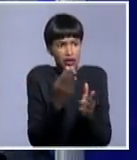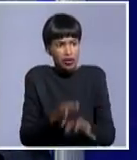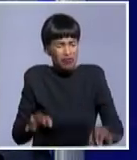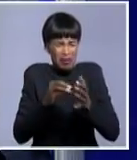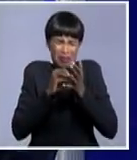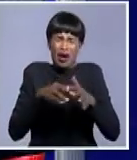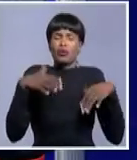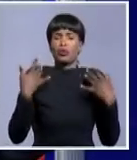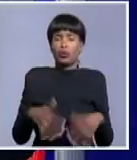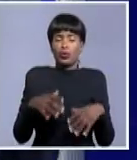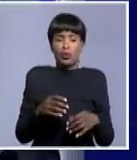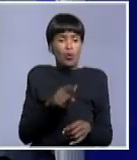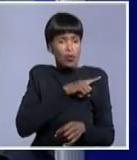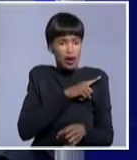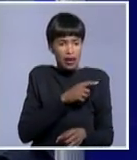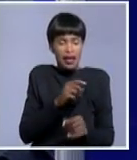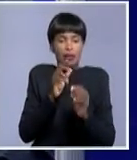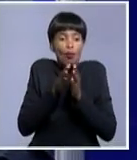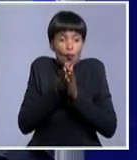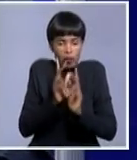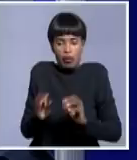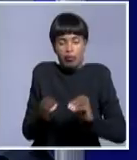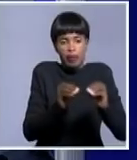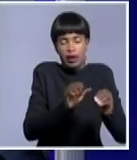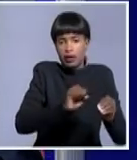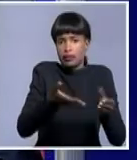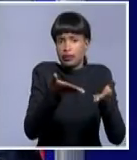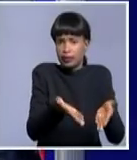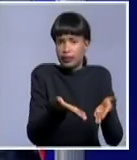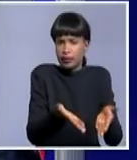expensive farms, where we have resettled the San people. So